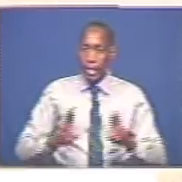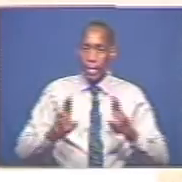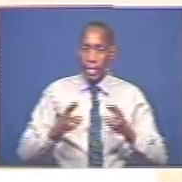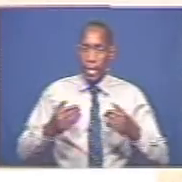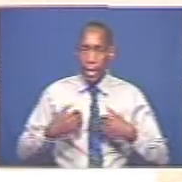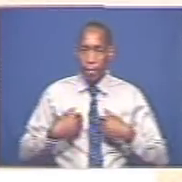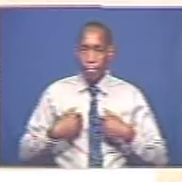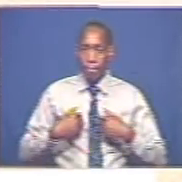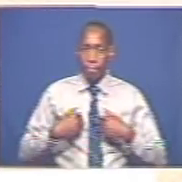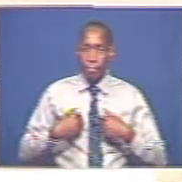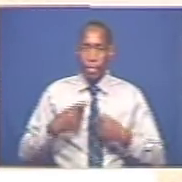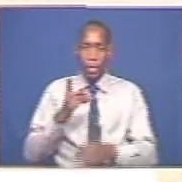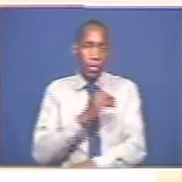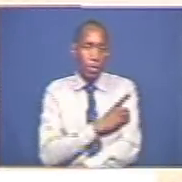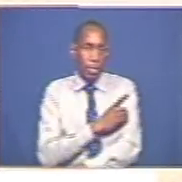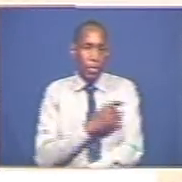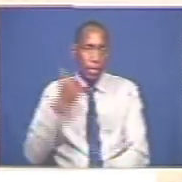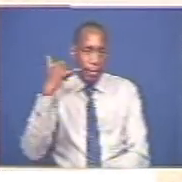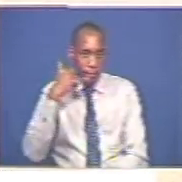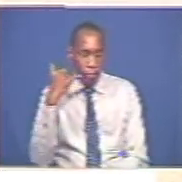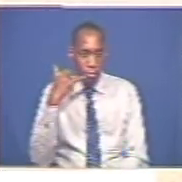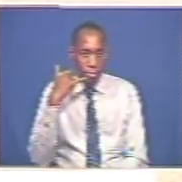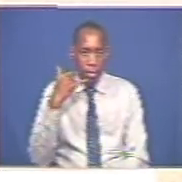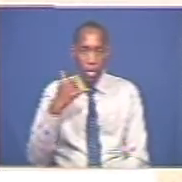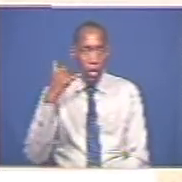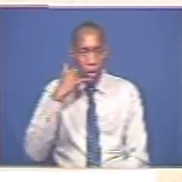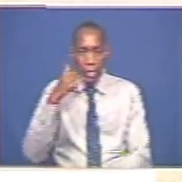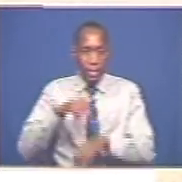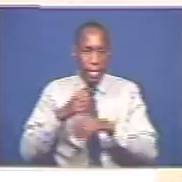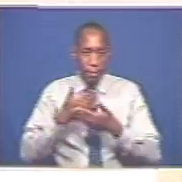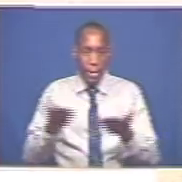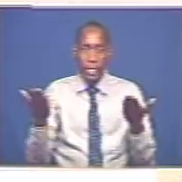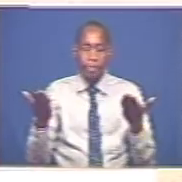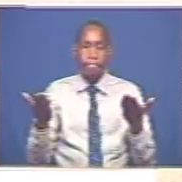line to a psychiatrist who told me, call me anytime. But